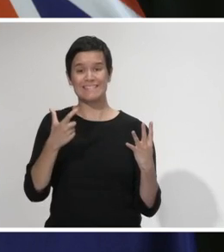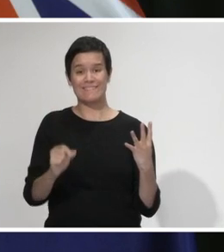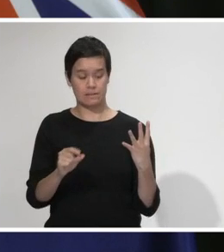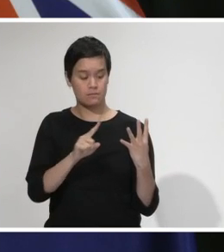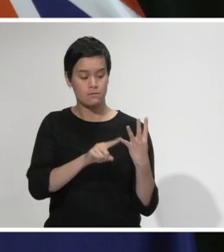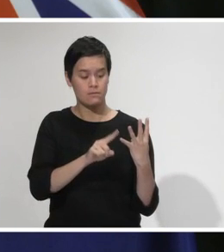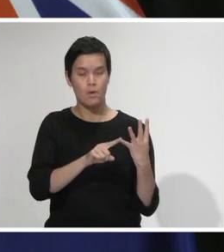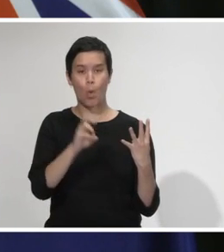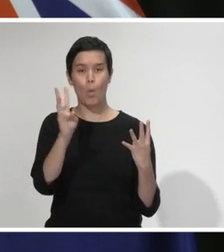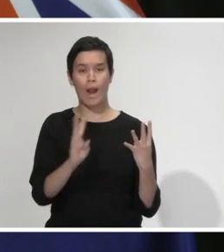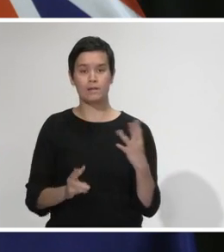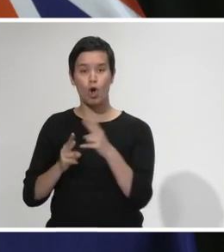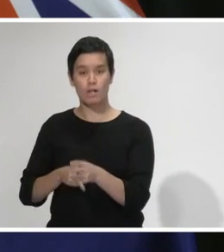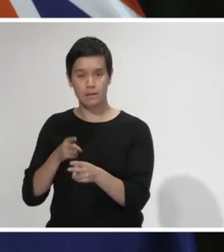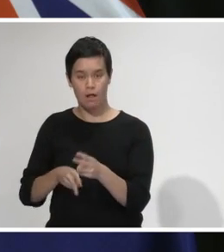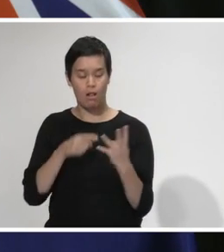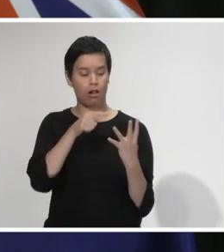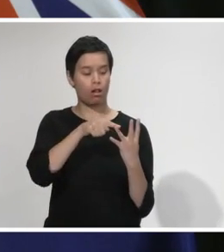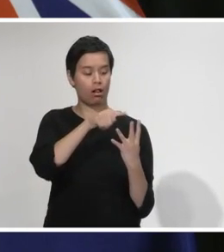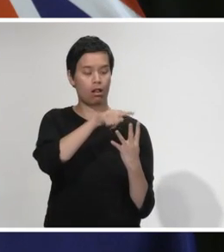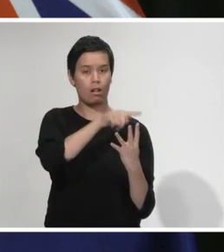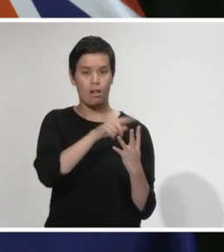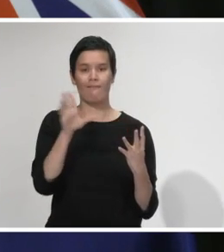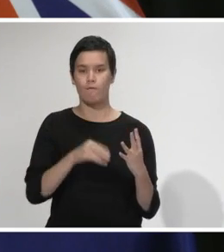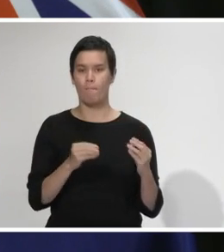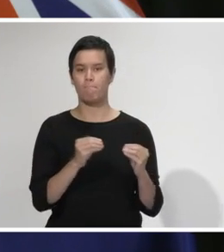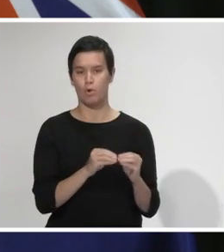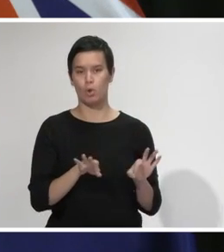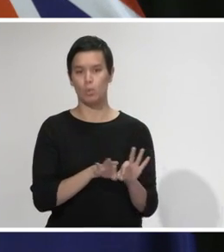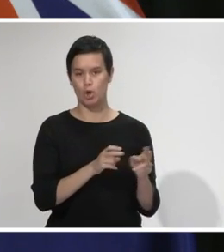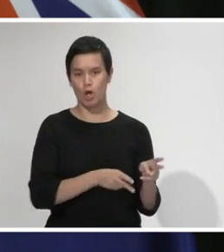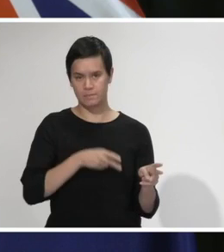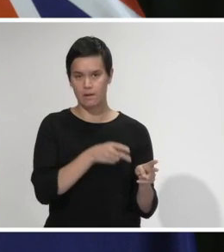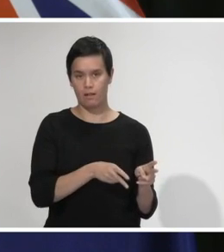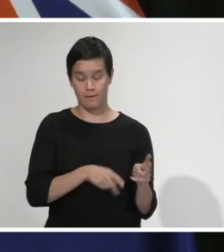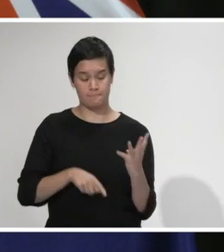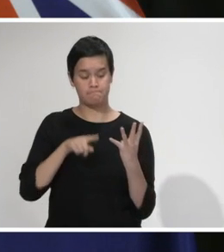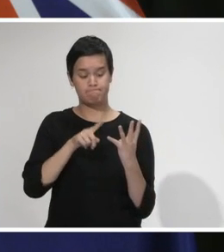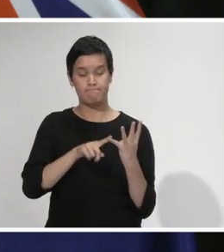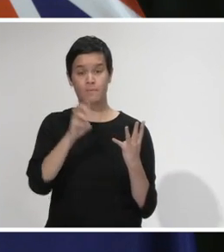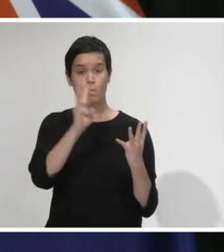in Wellington Hospital, and that latter death was associated with overseas travel.